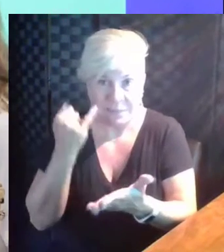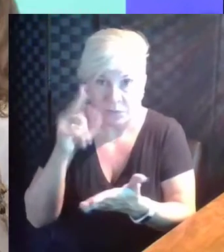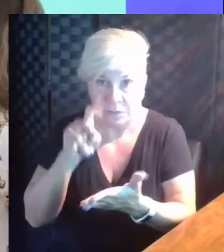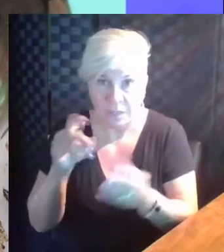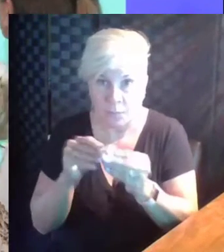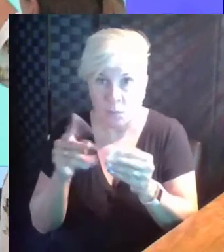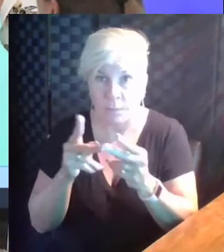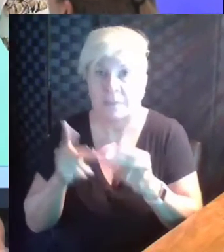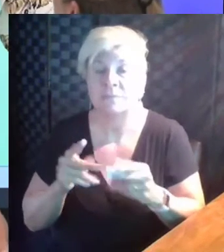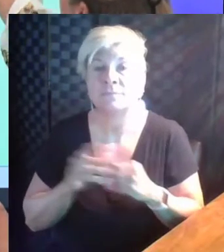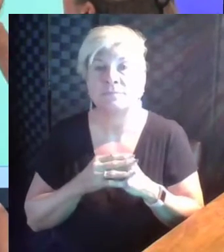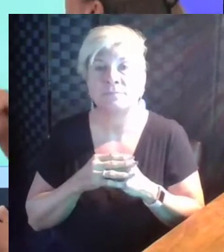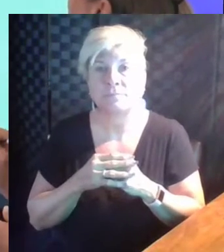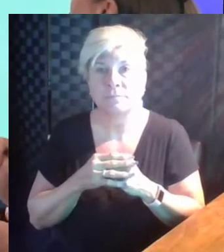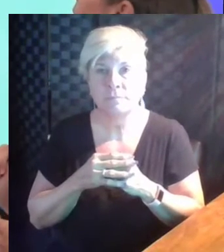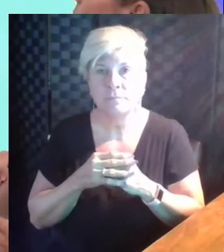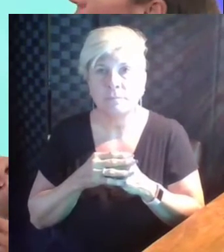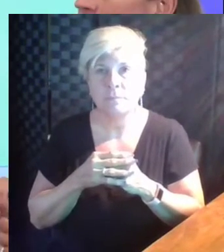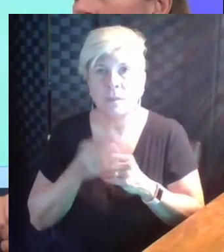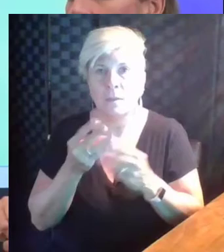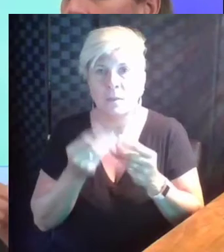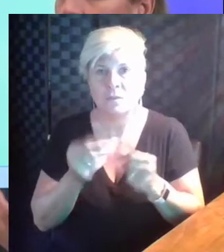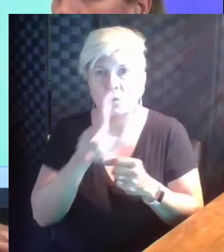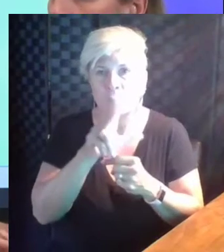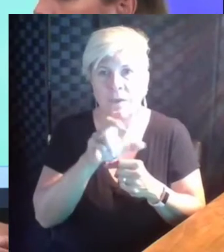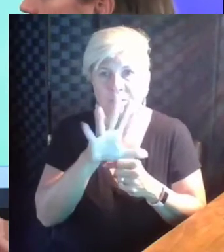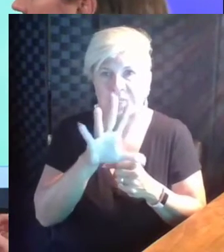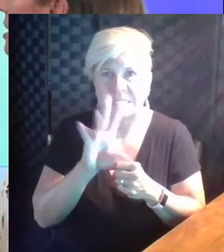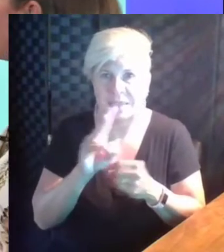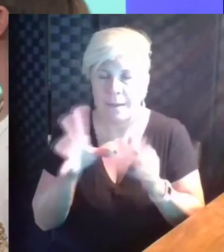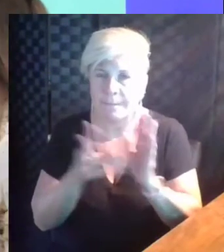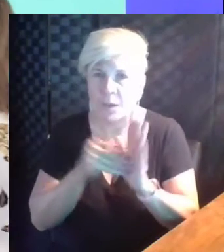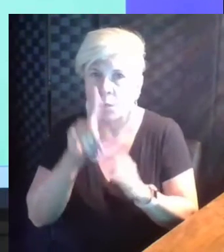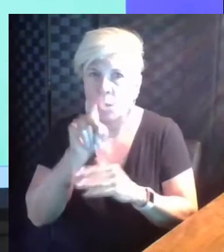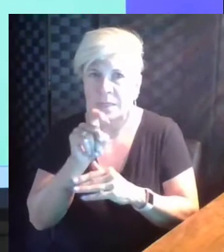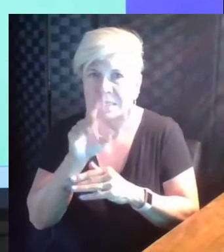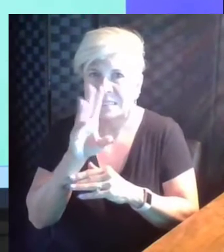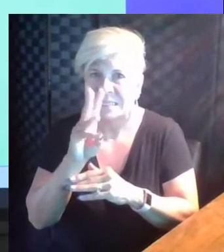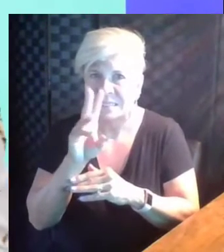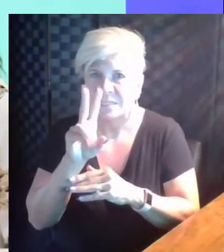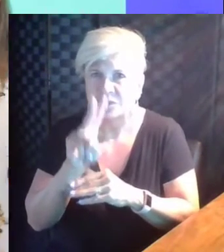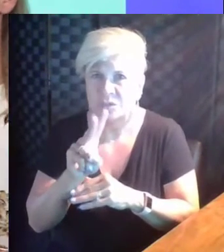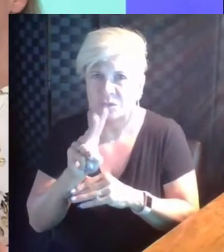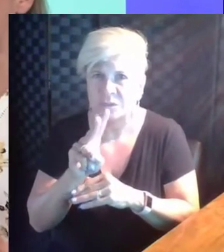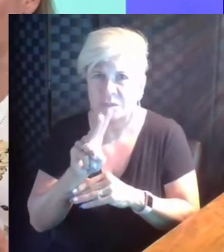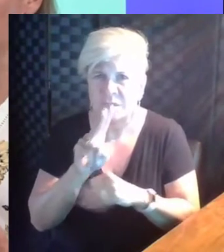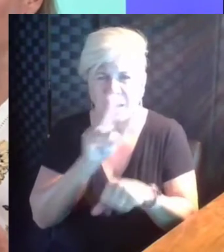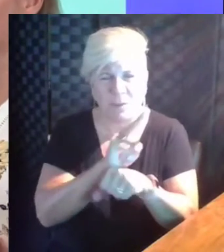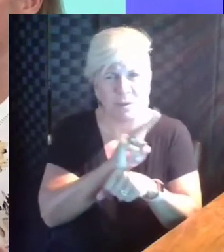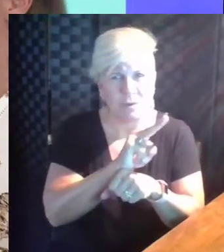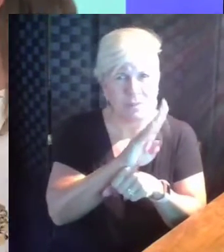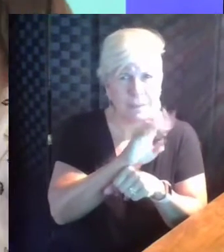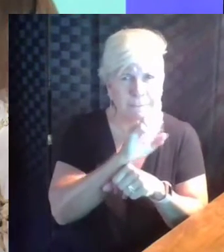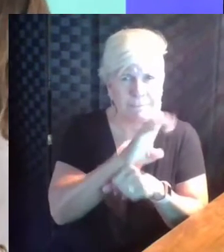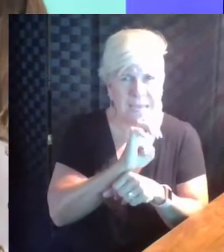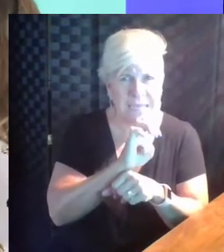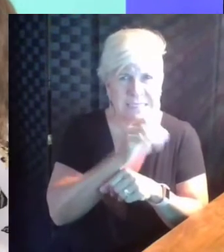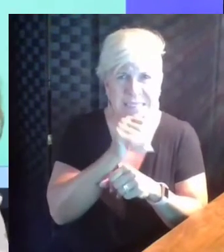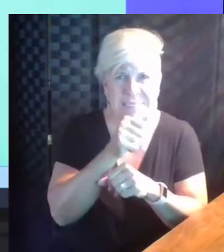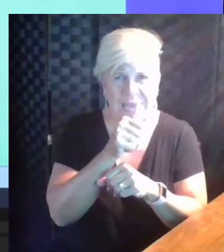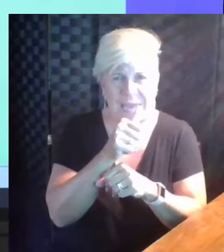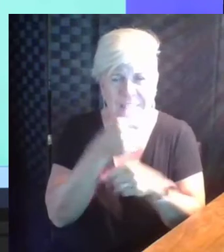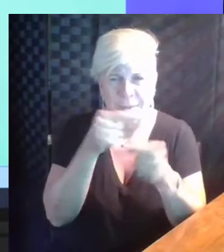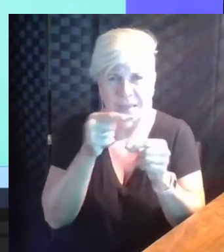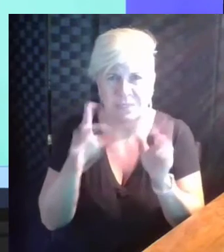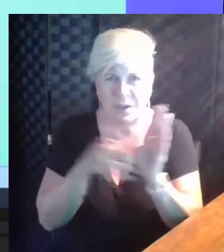more space. All right, so here's what I'm solving. 357 plus 162. So I'm going to use base 10 blocks to add those